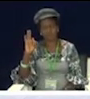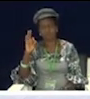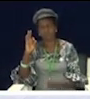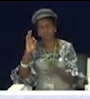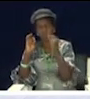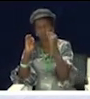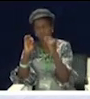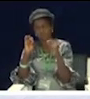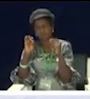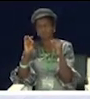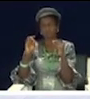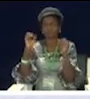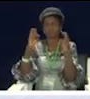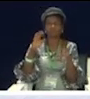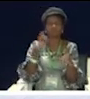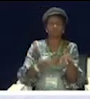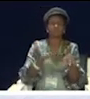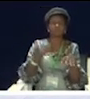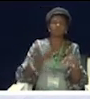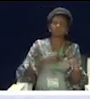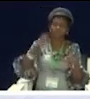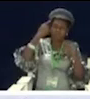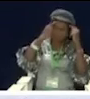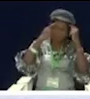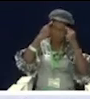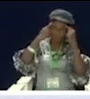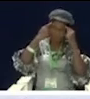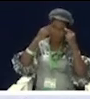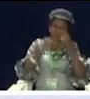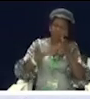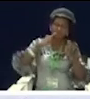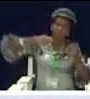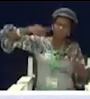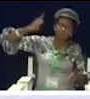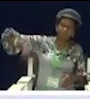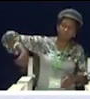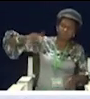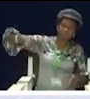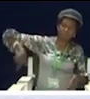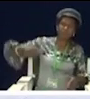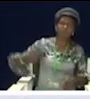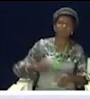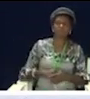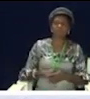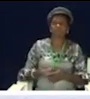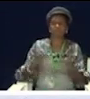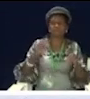But many a times we think it's late.